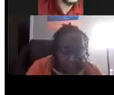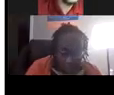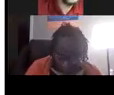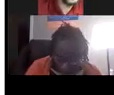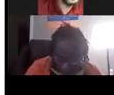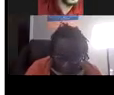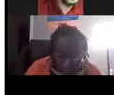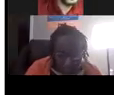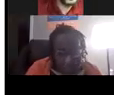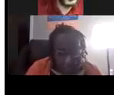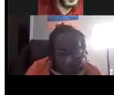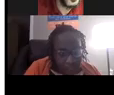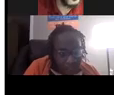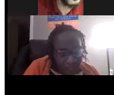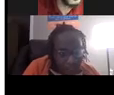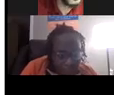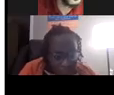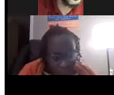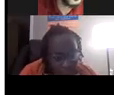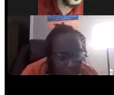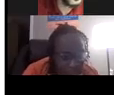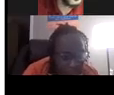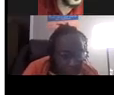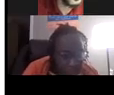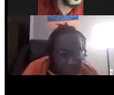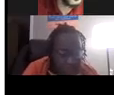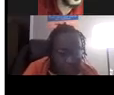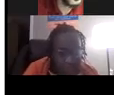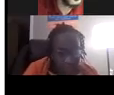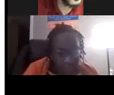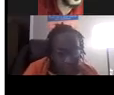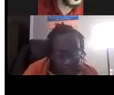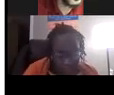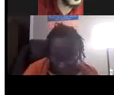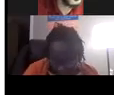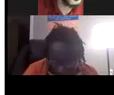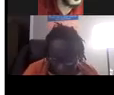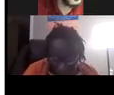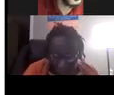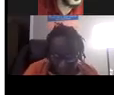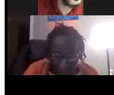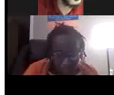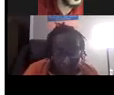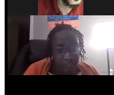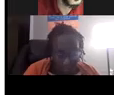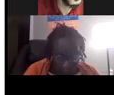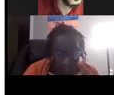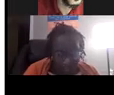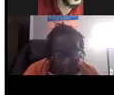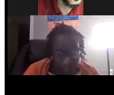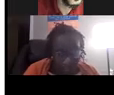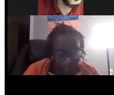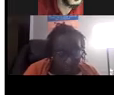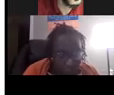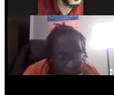sad is, because the fact that the folks that usually speak about disability are folks who are white, we